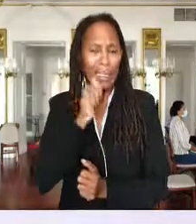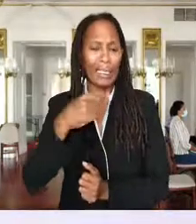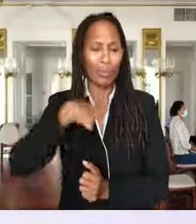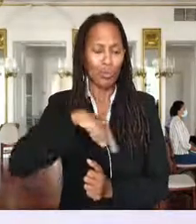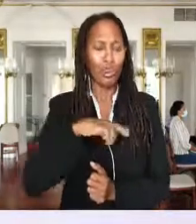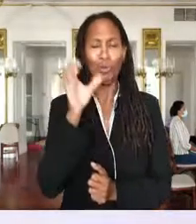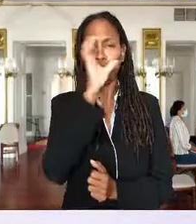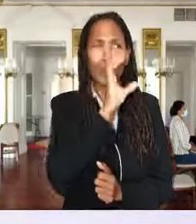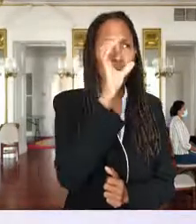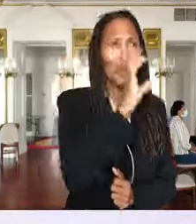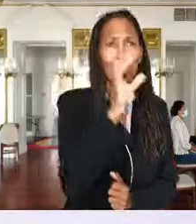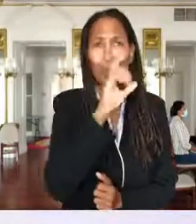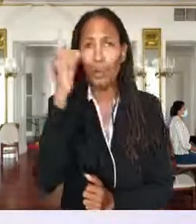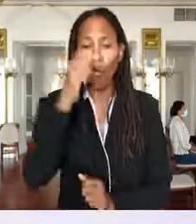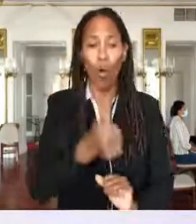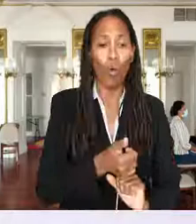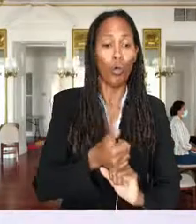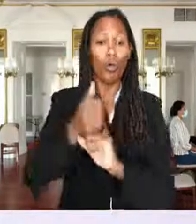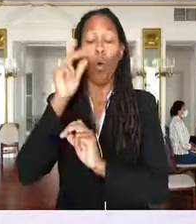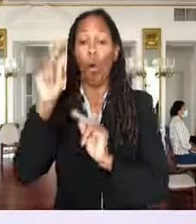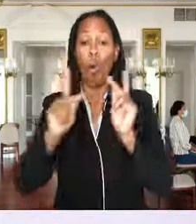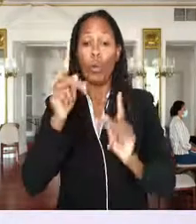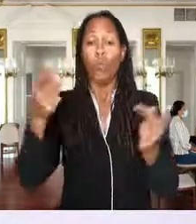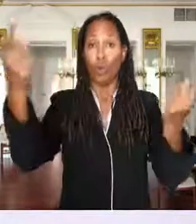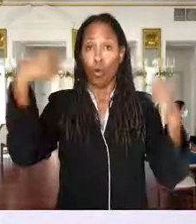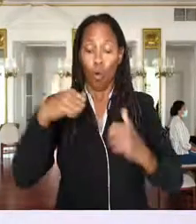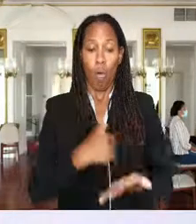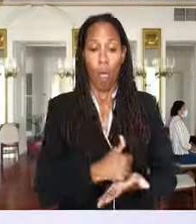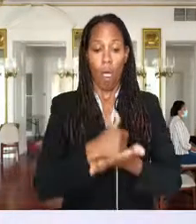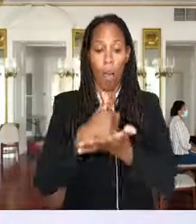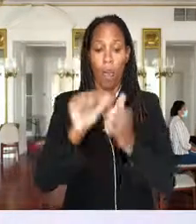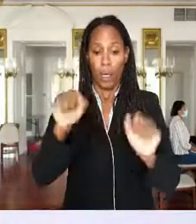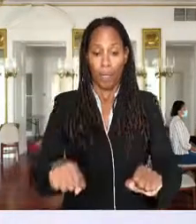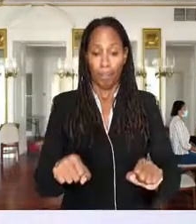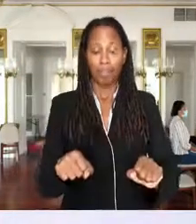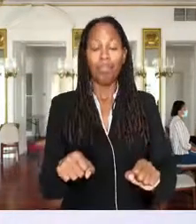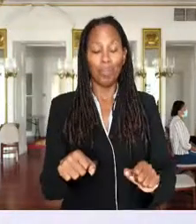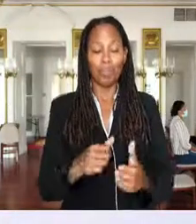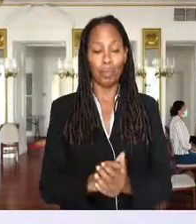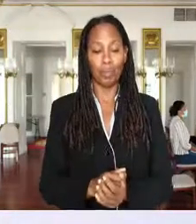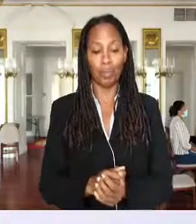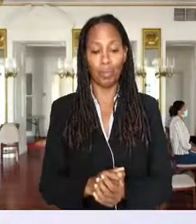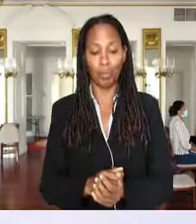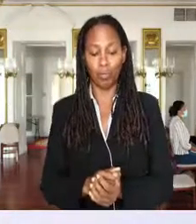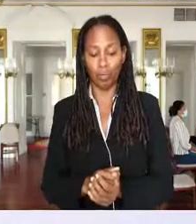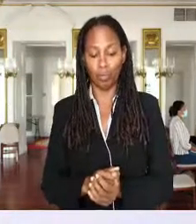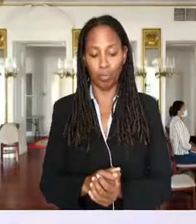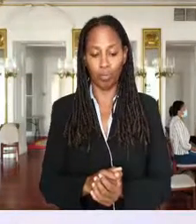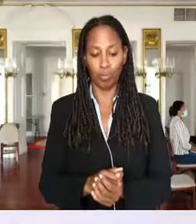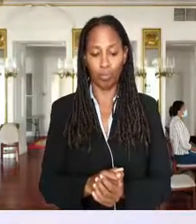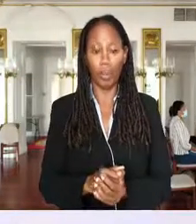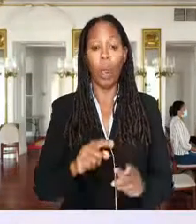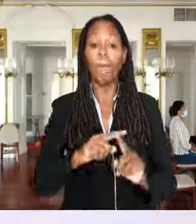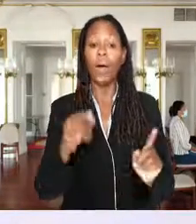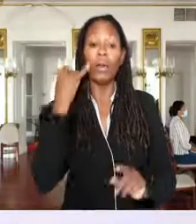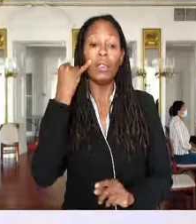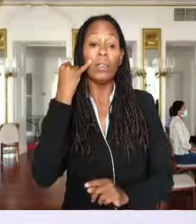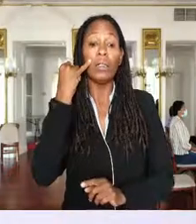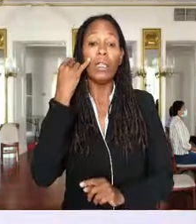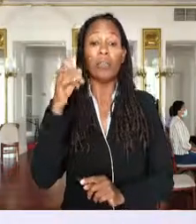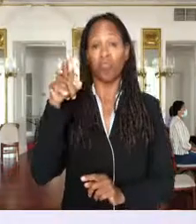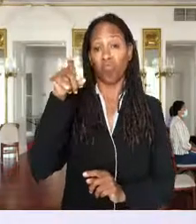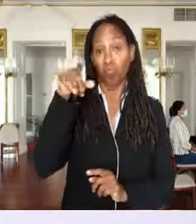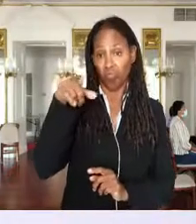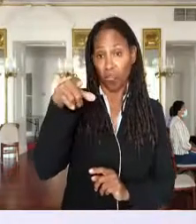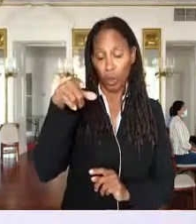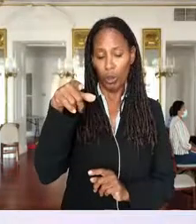high and low for the support people to come and lend you a hand in order to get this done and rebuild our territory. But if you are out